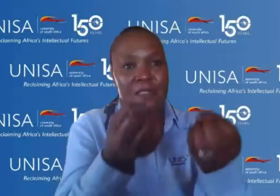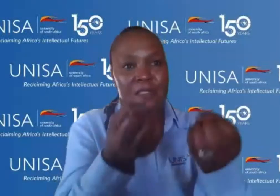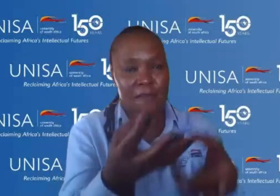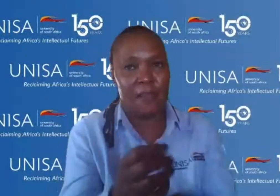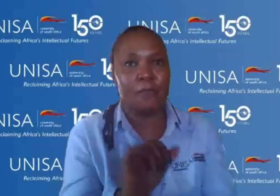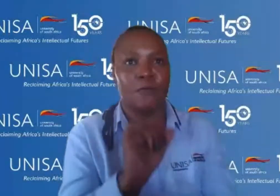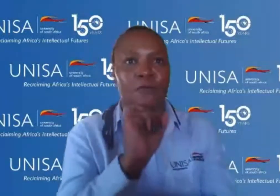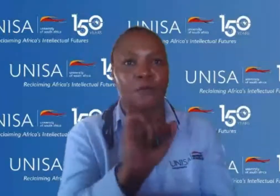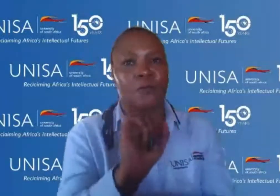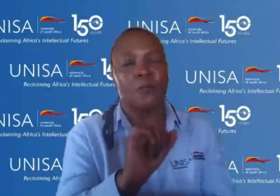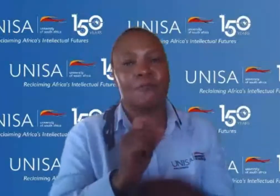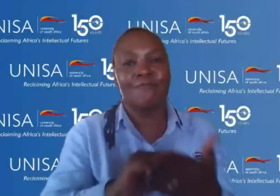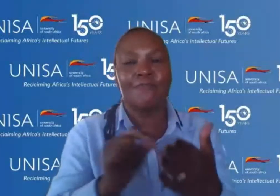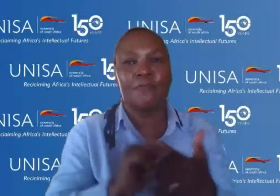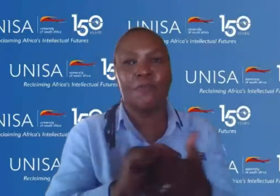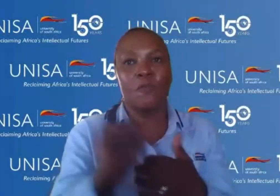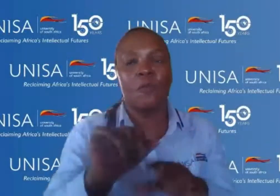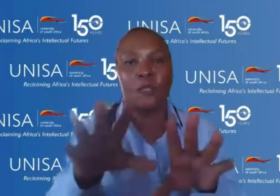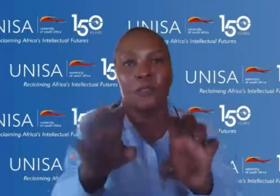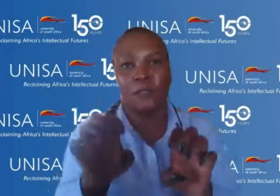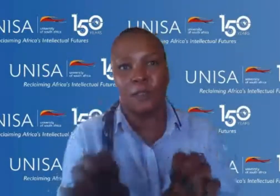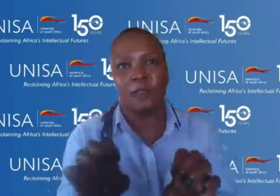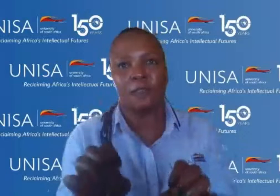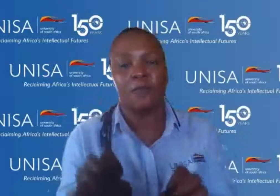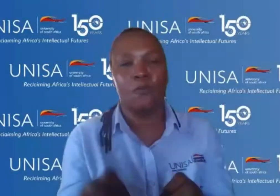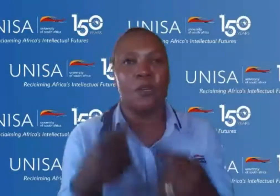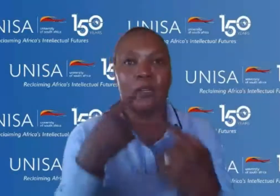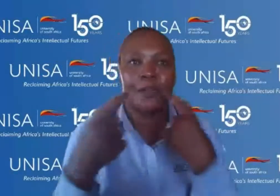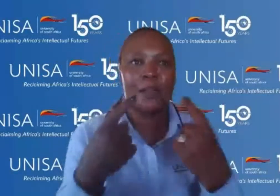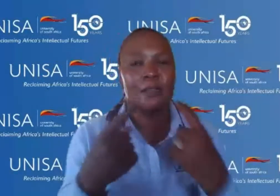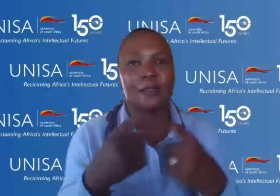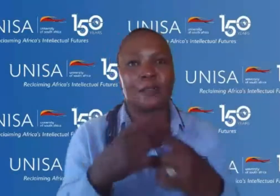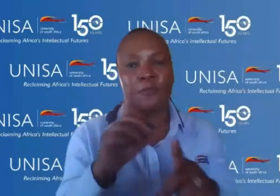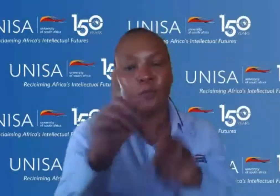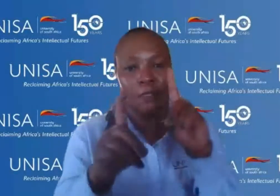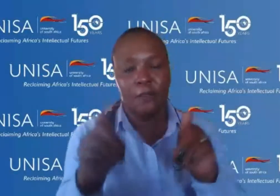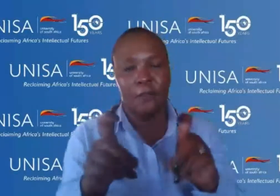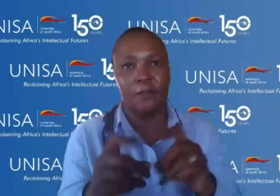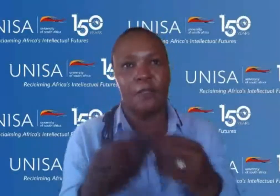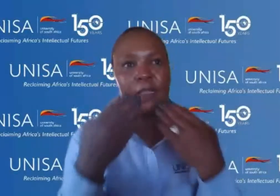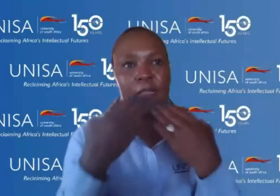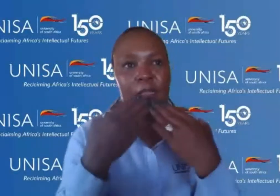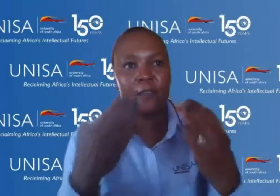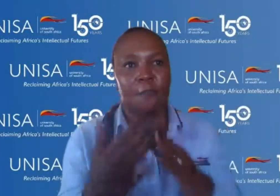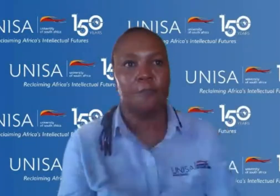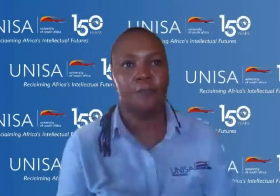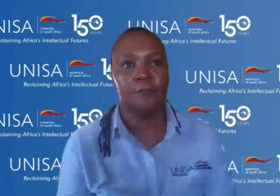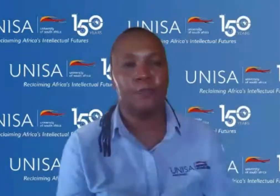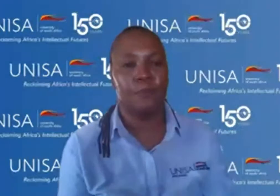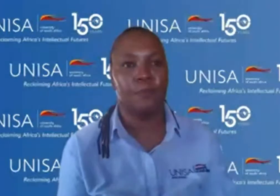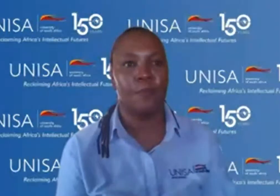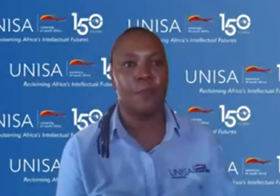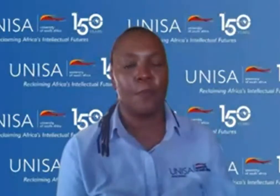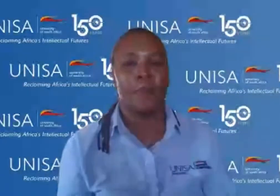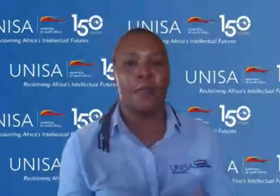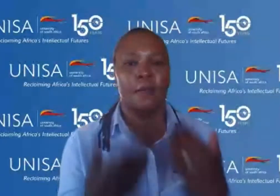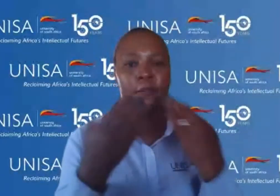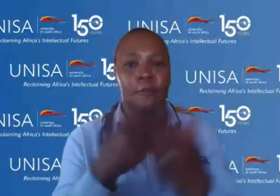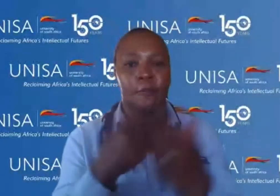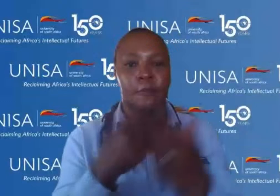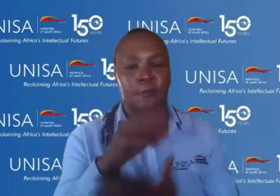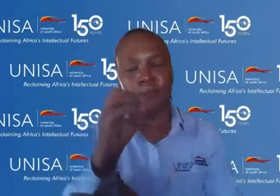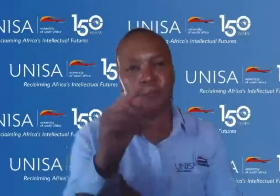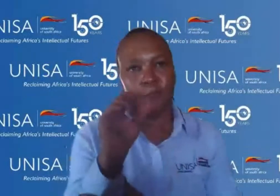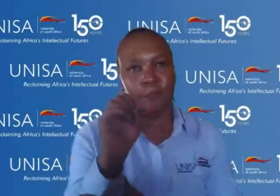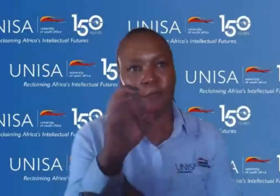to answer questions. Thank you. Thank you, Memo Tsepe. Just before I